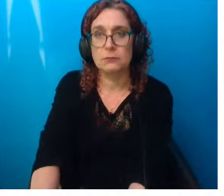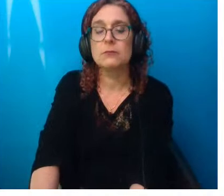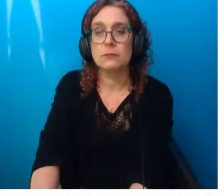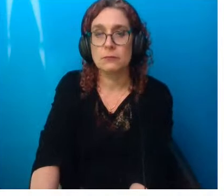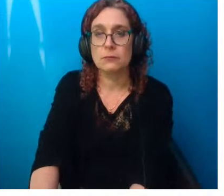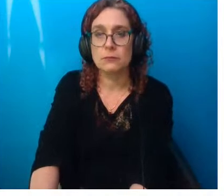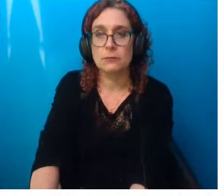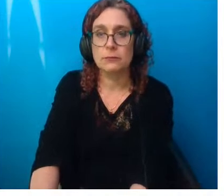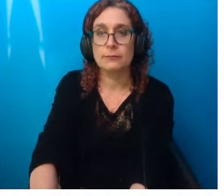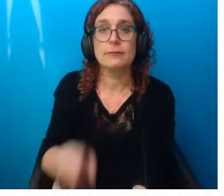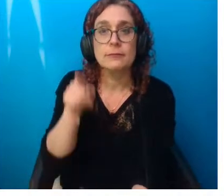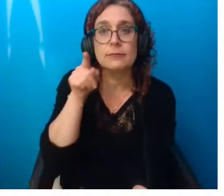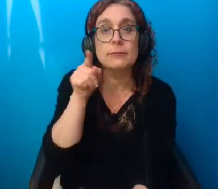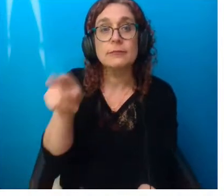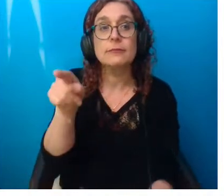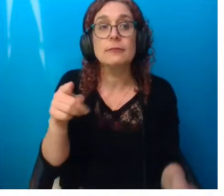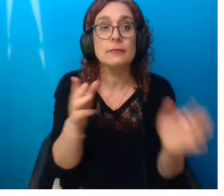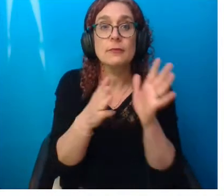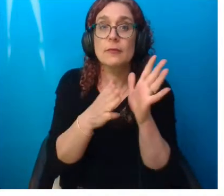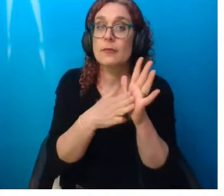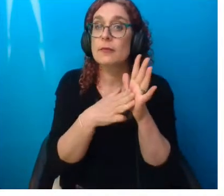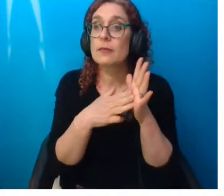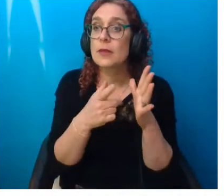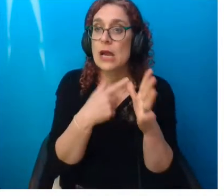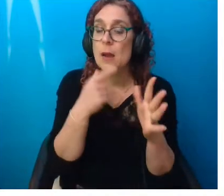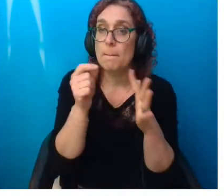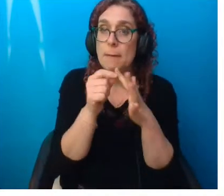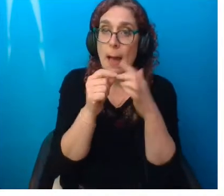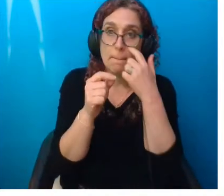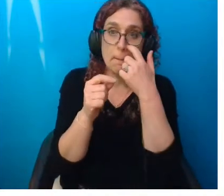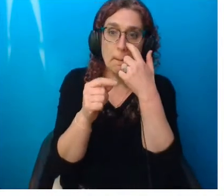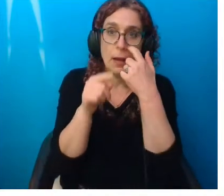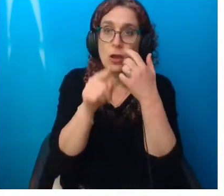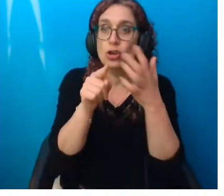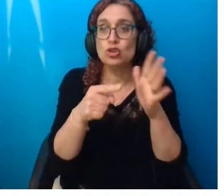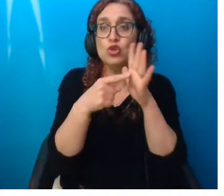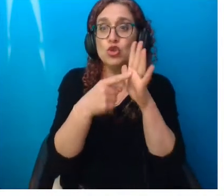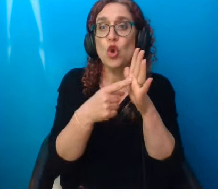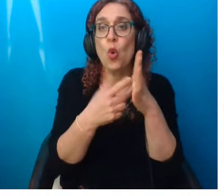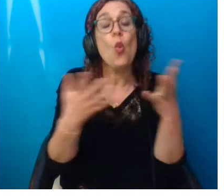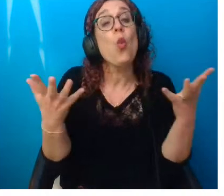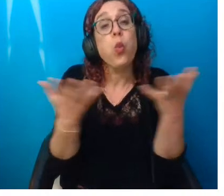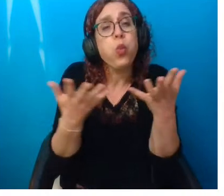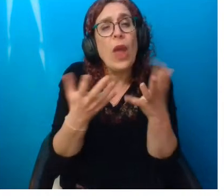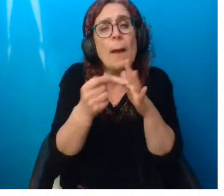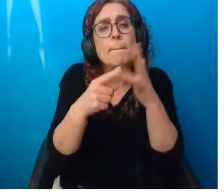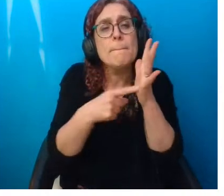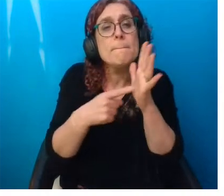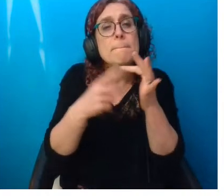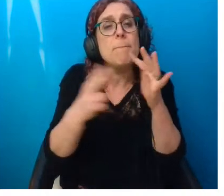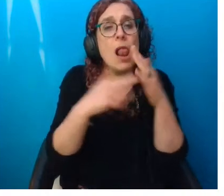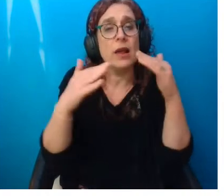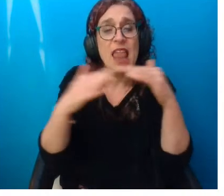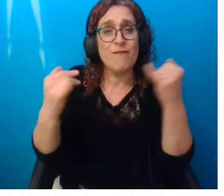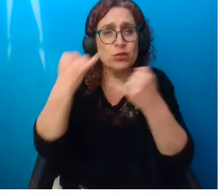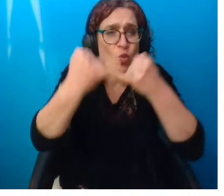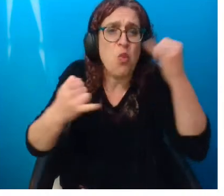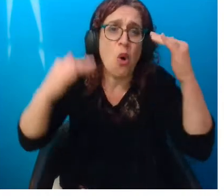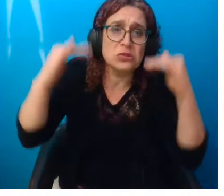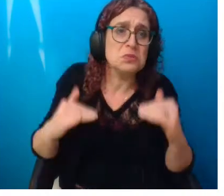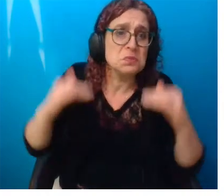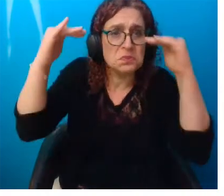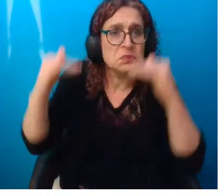These maps illustrate the average pollen levels across the UK. And you can see that there are